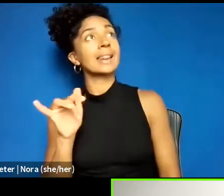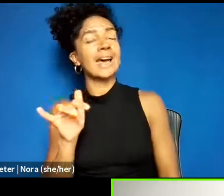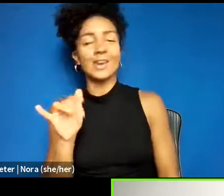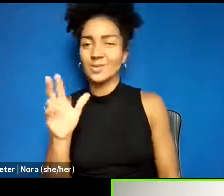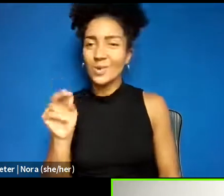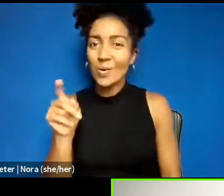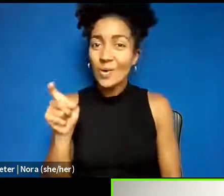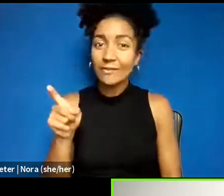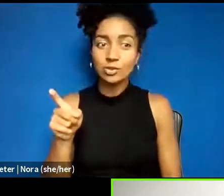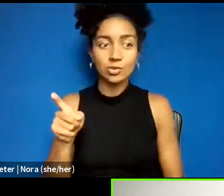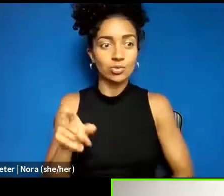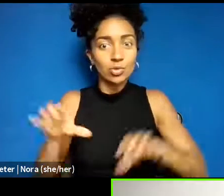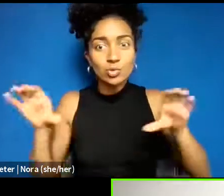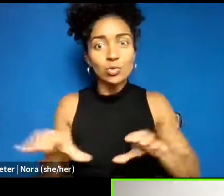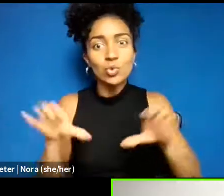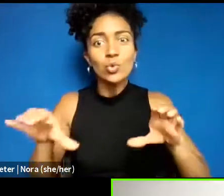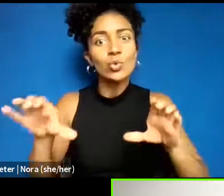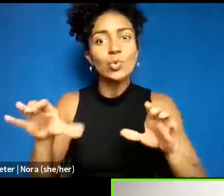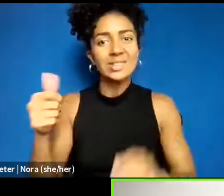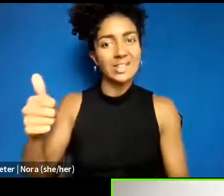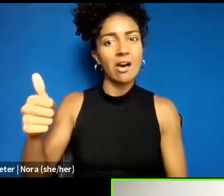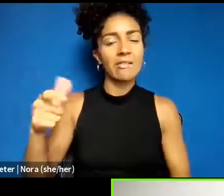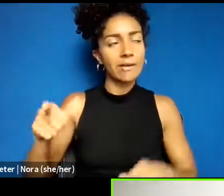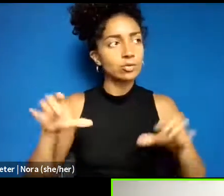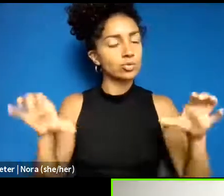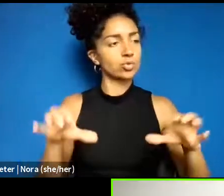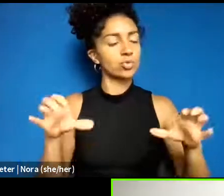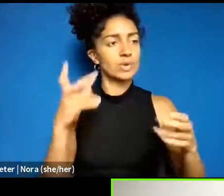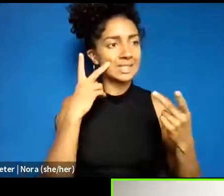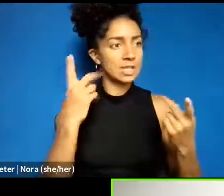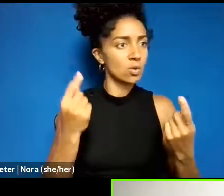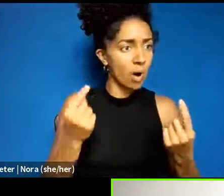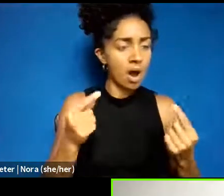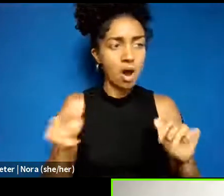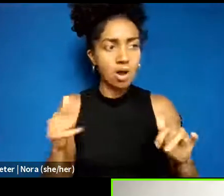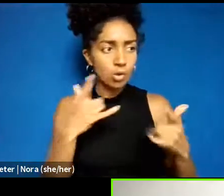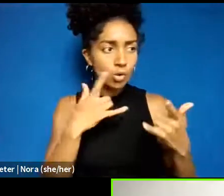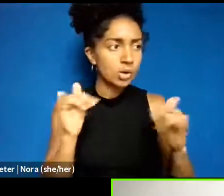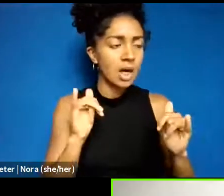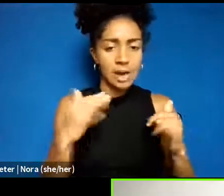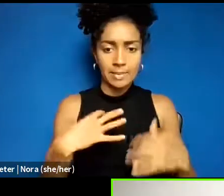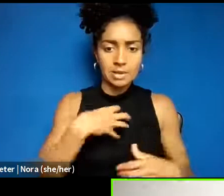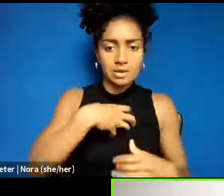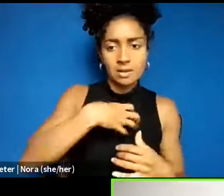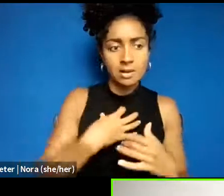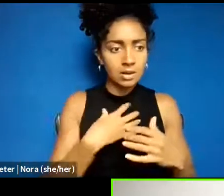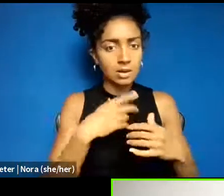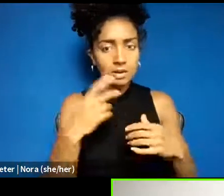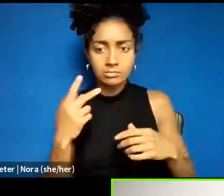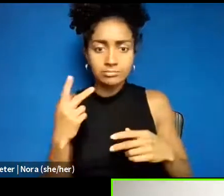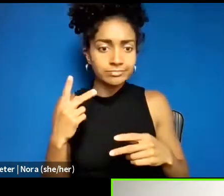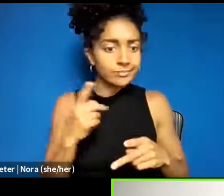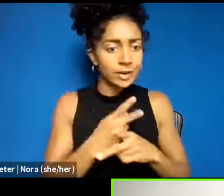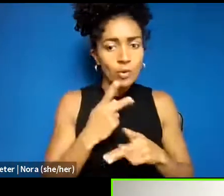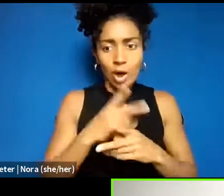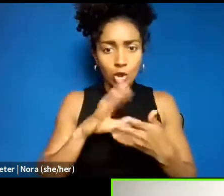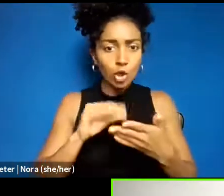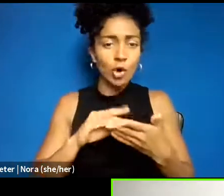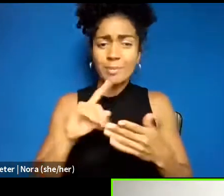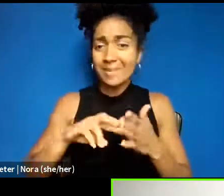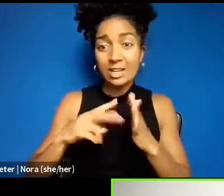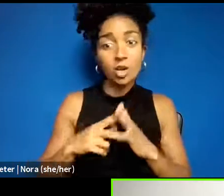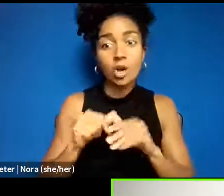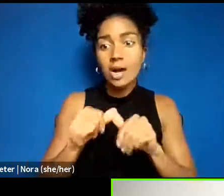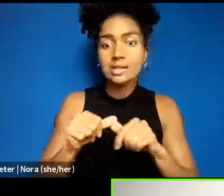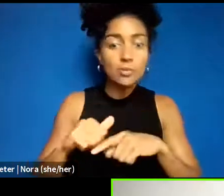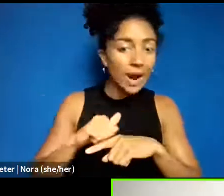practice allyship. And it's something that you're going to be always practicing and learning on and reflecting. So doing